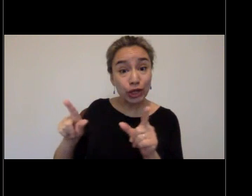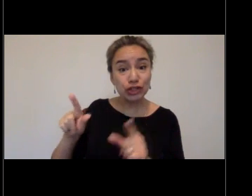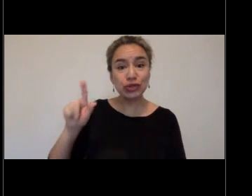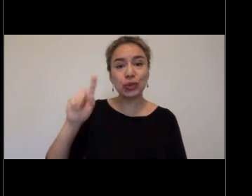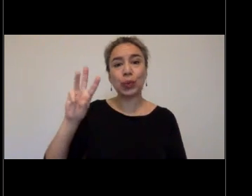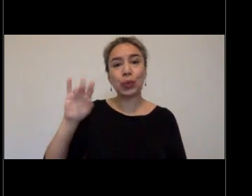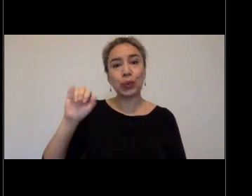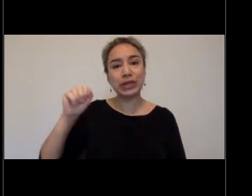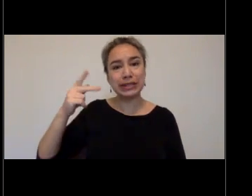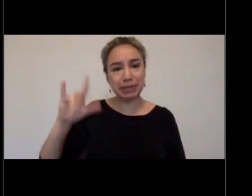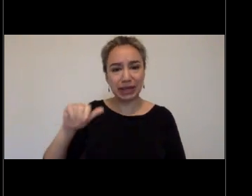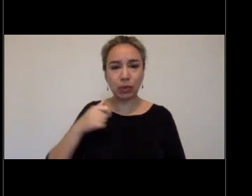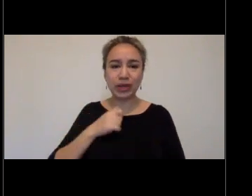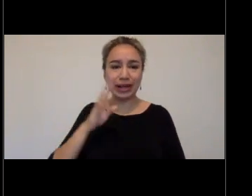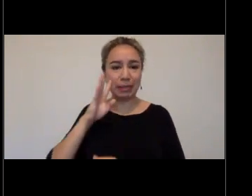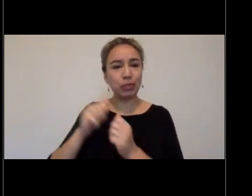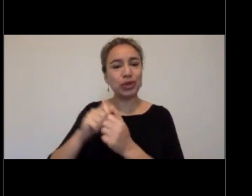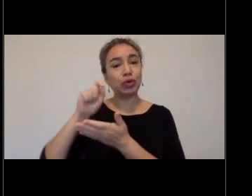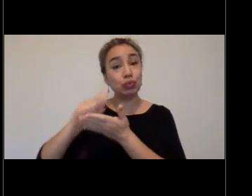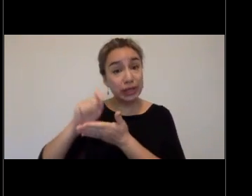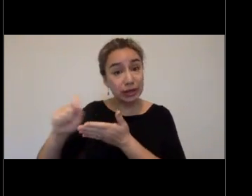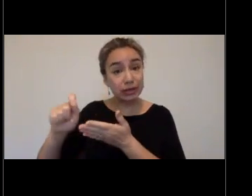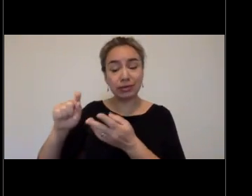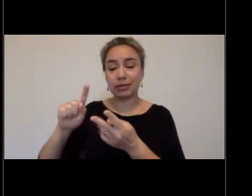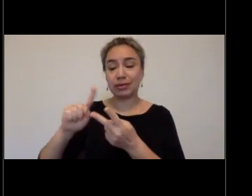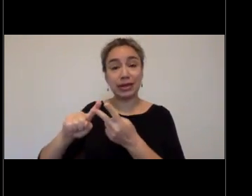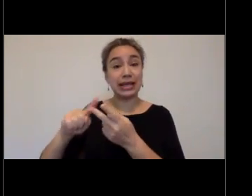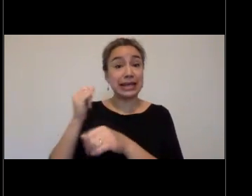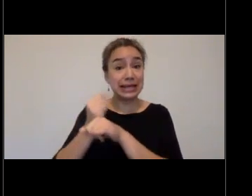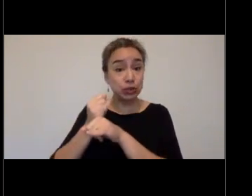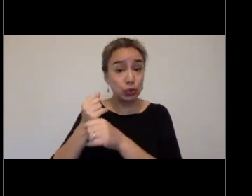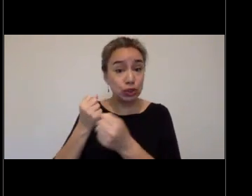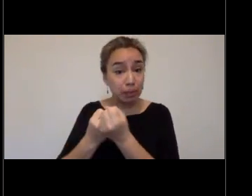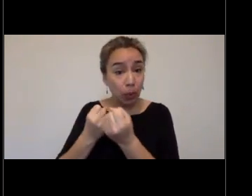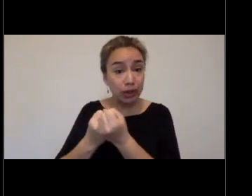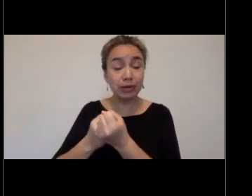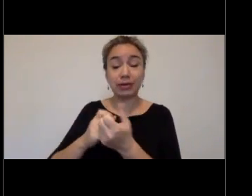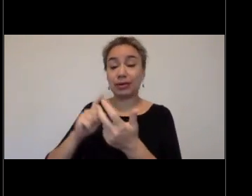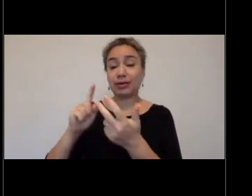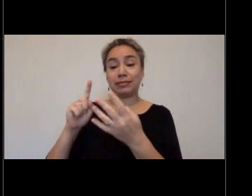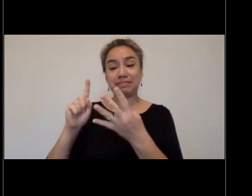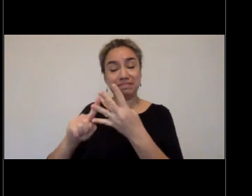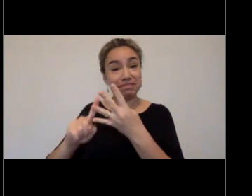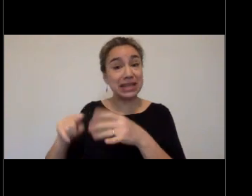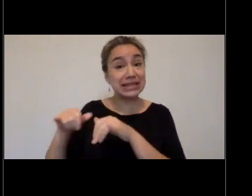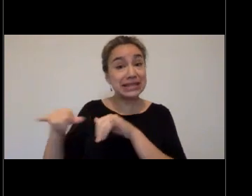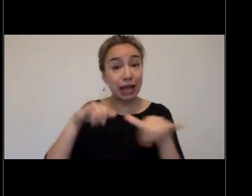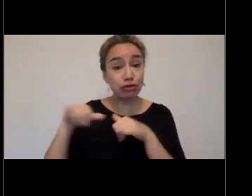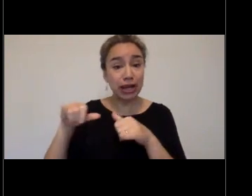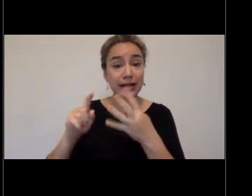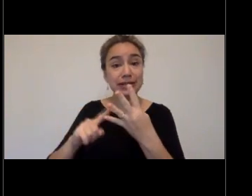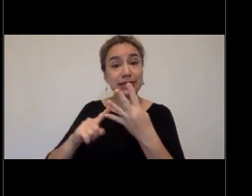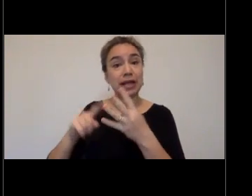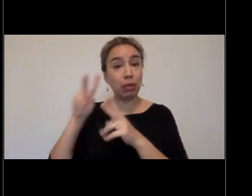standardized, and prestigious. So are these, approaches really assuming that languages are looking a certain way?